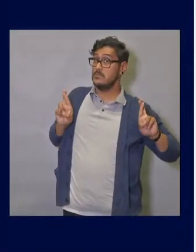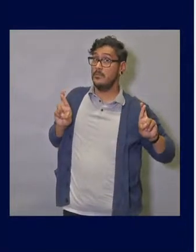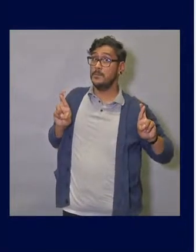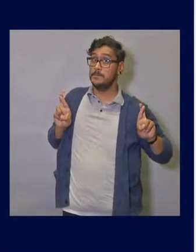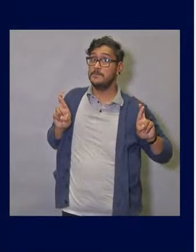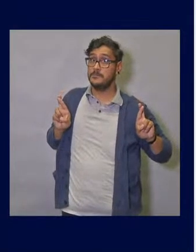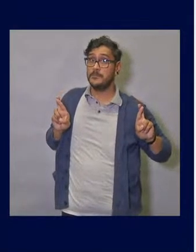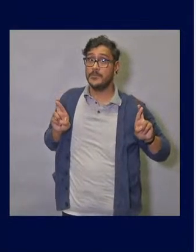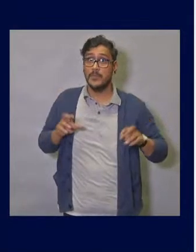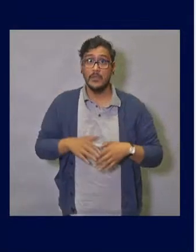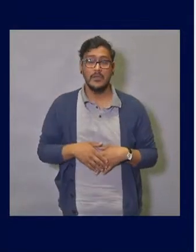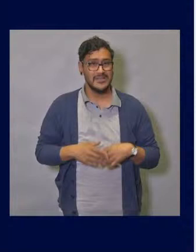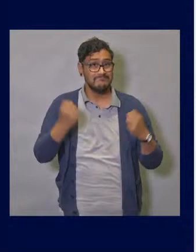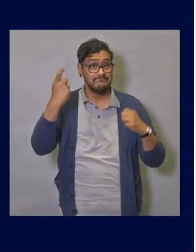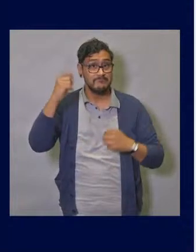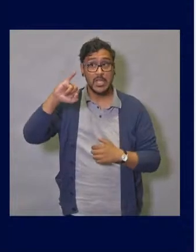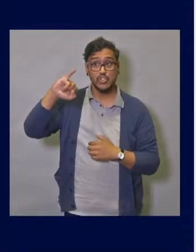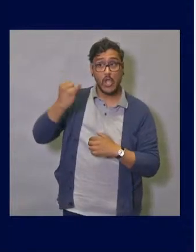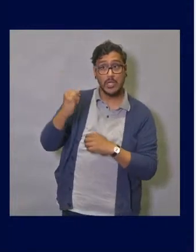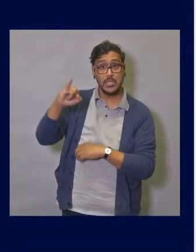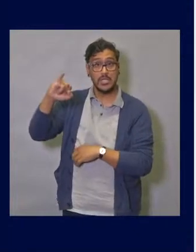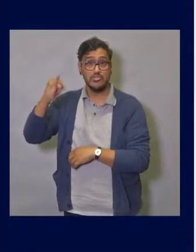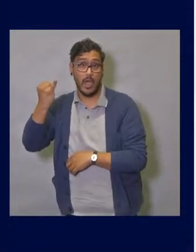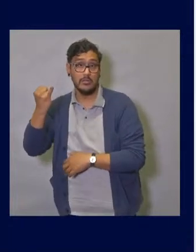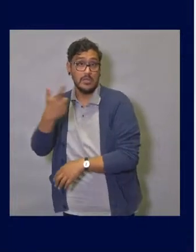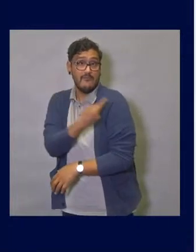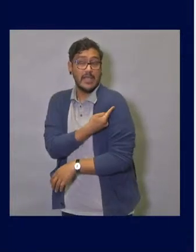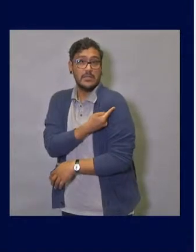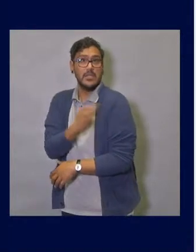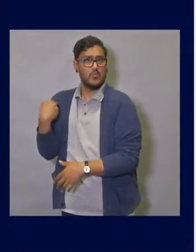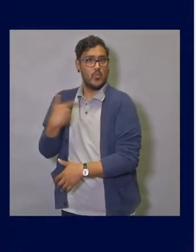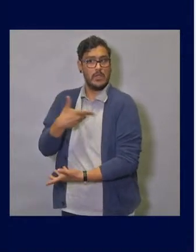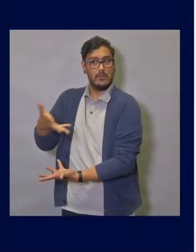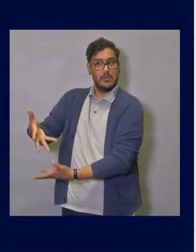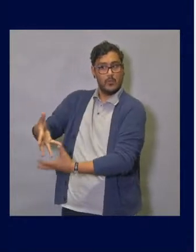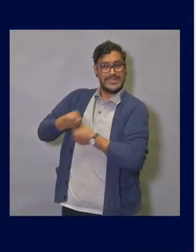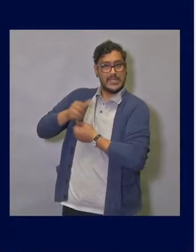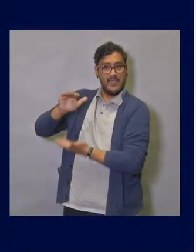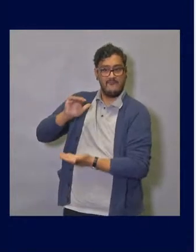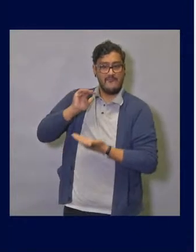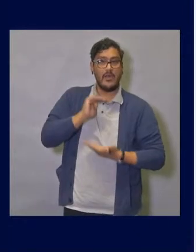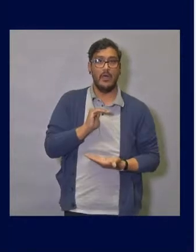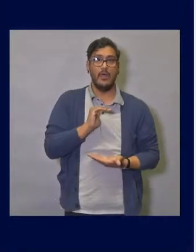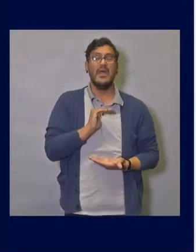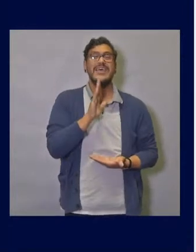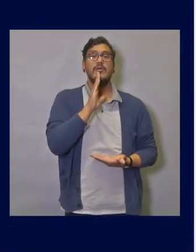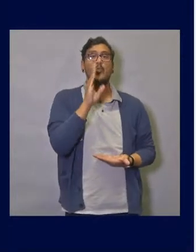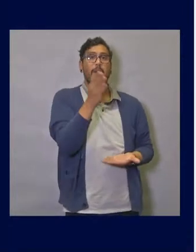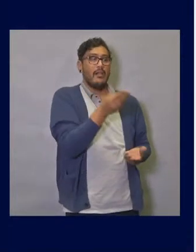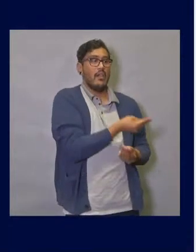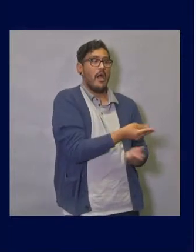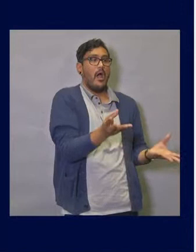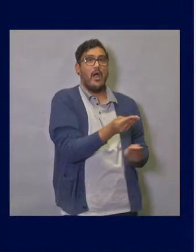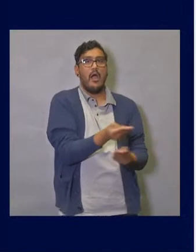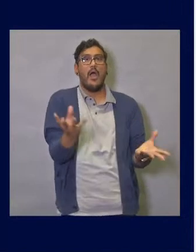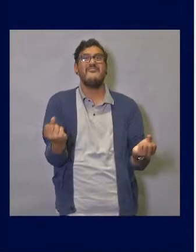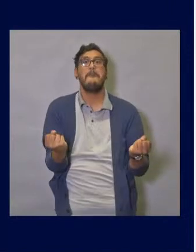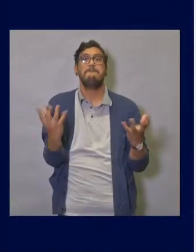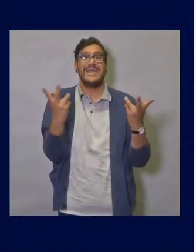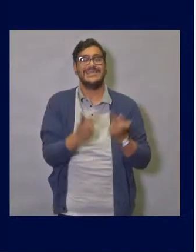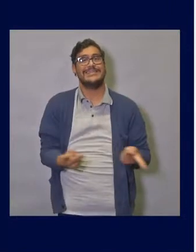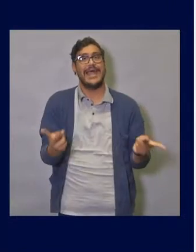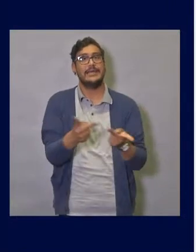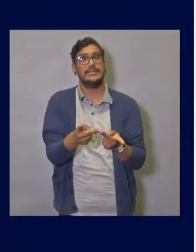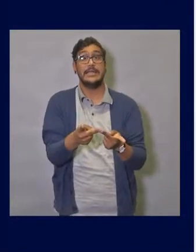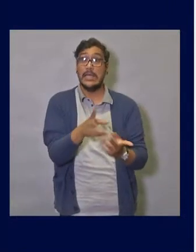want to note that as Johnson & Johnson doses come into LA County, this vaccine will be offered at many of our sites, including at